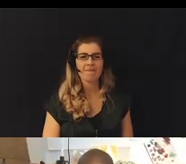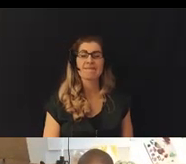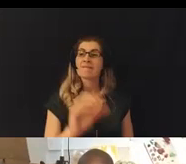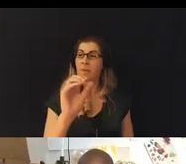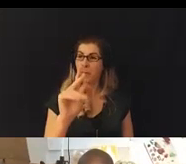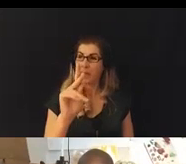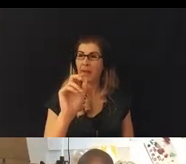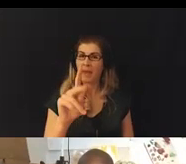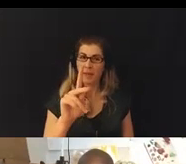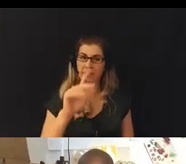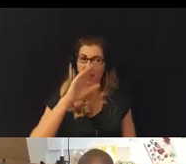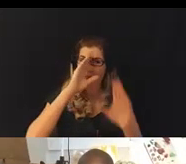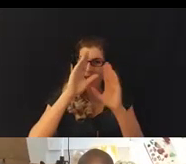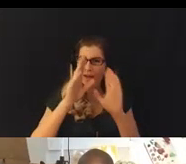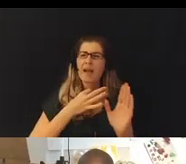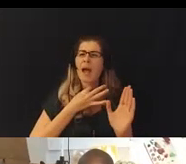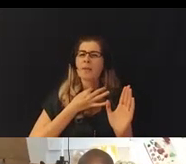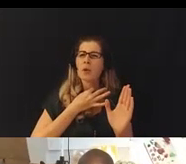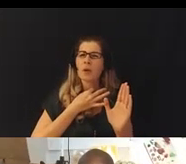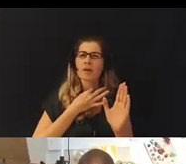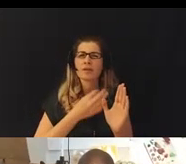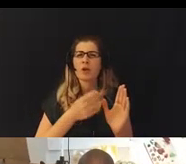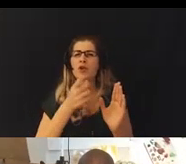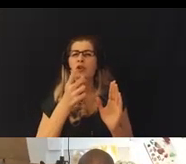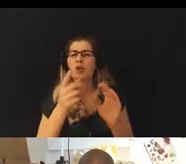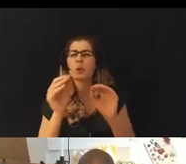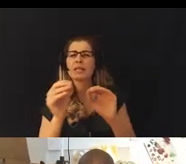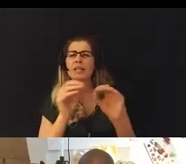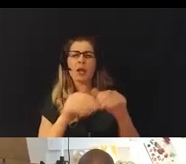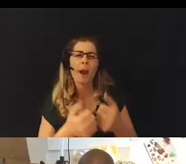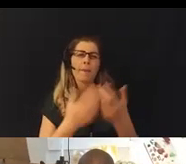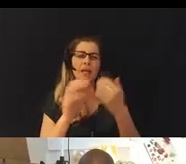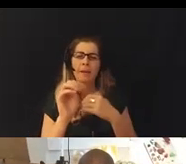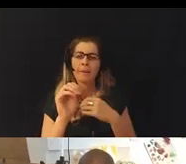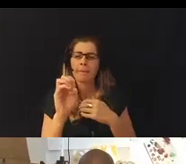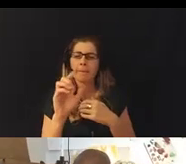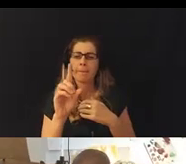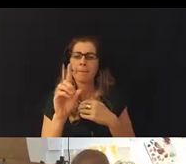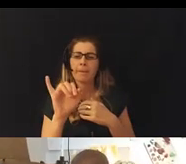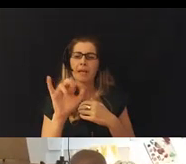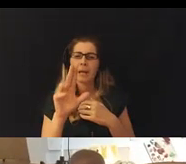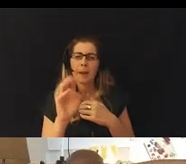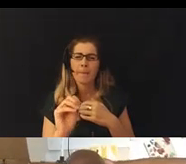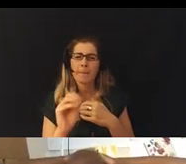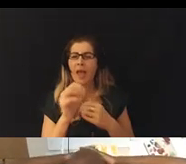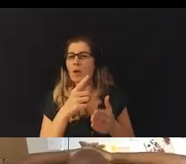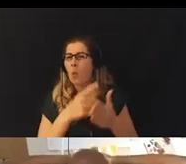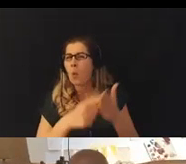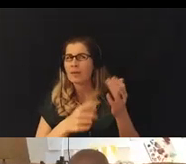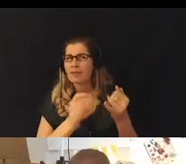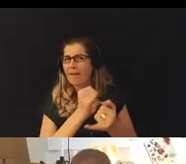Okay. I'm curious how many mediums you were teaching and what was the final project?